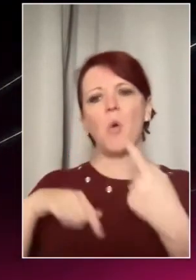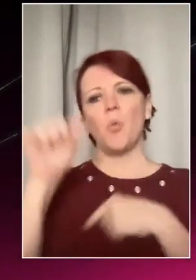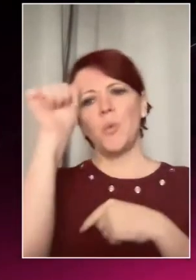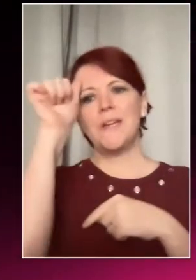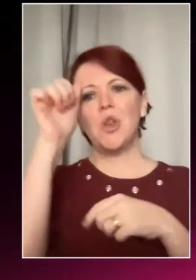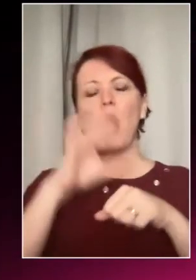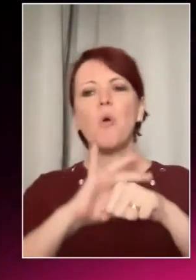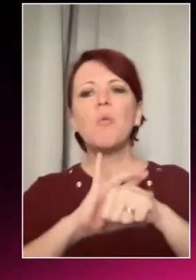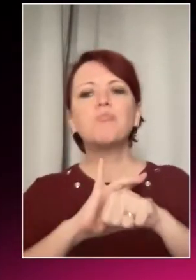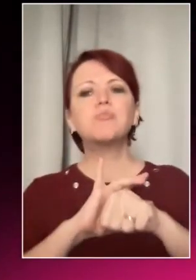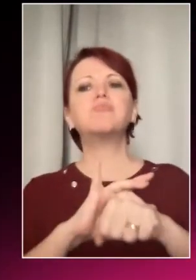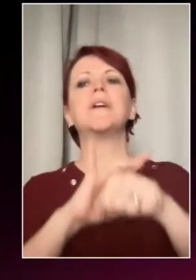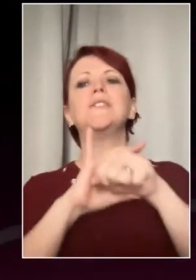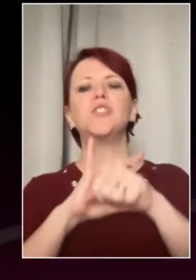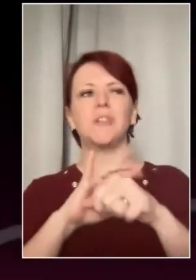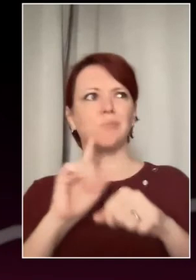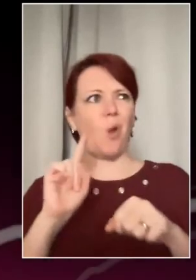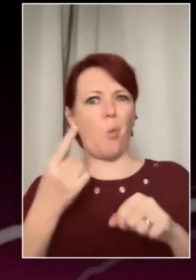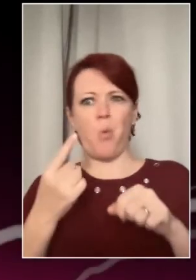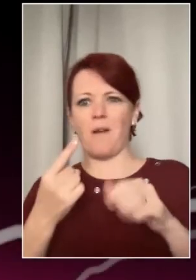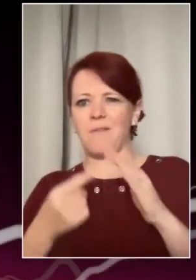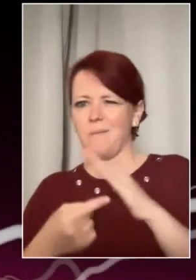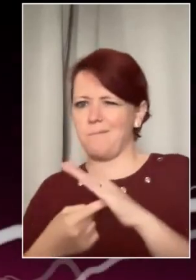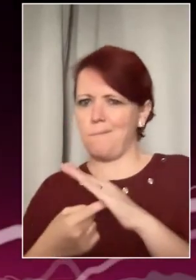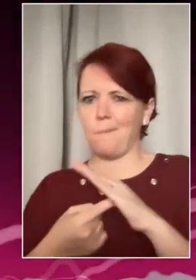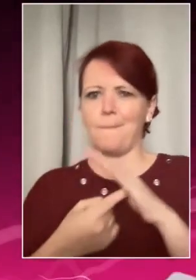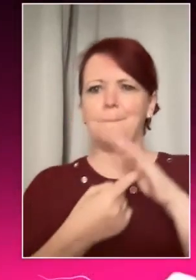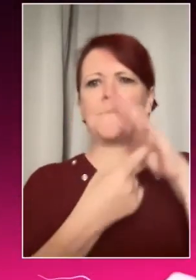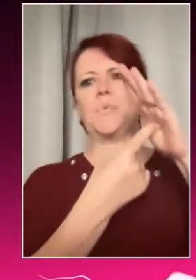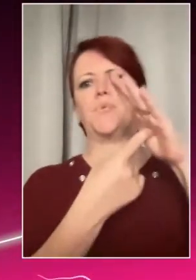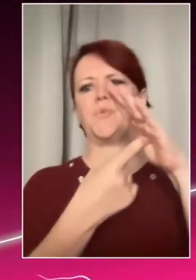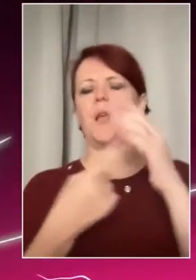apprenticeships have been put as one of the central pillars of that recovery.